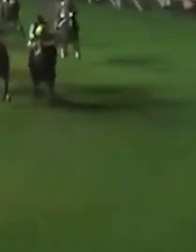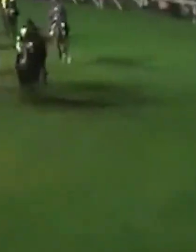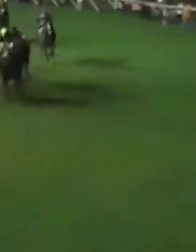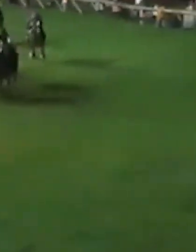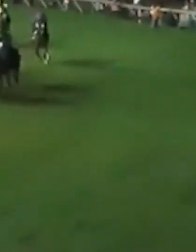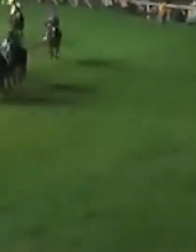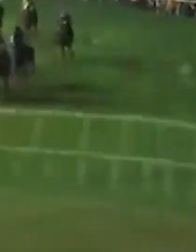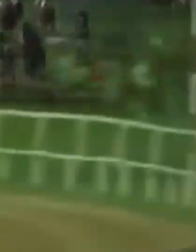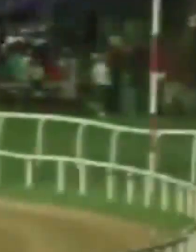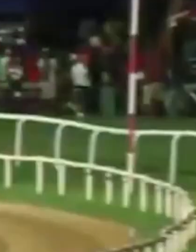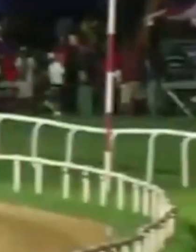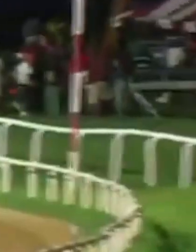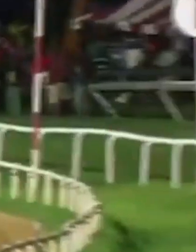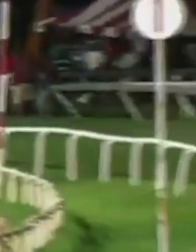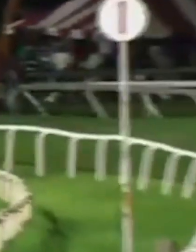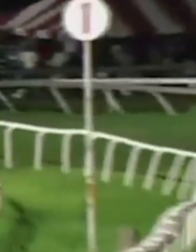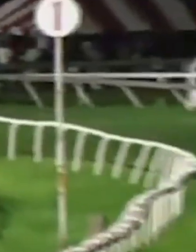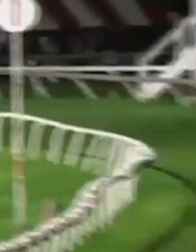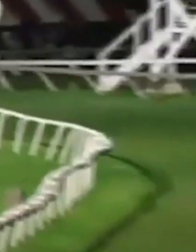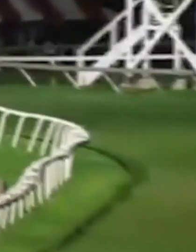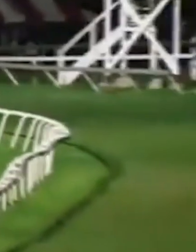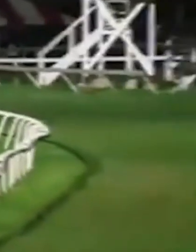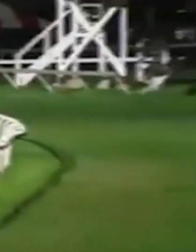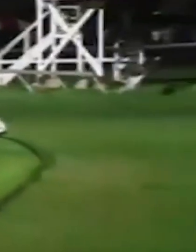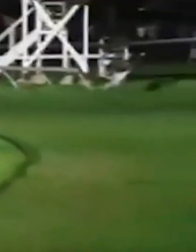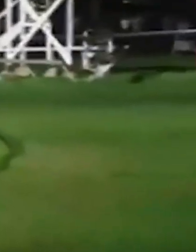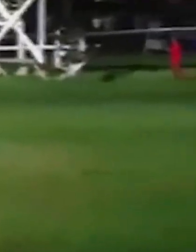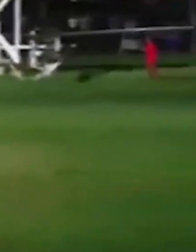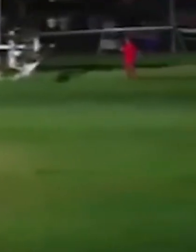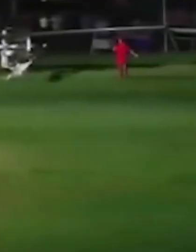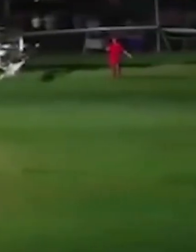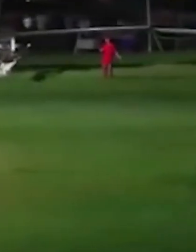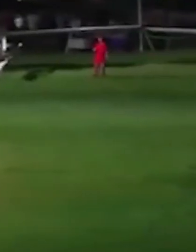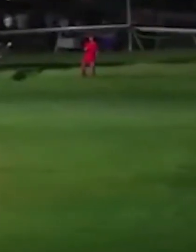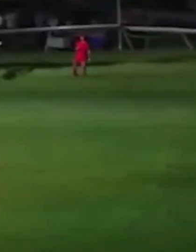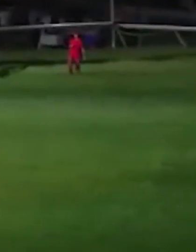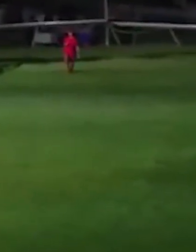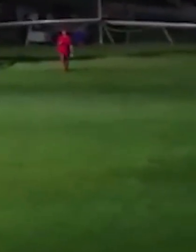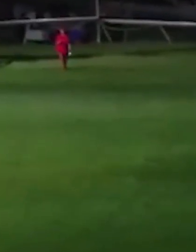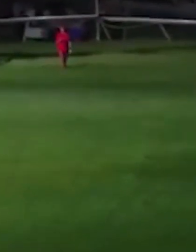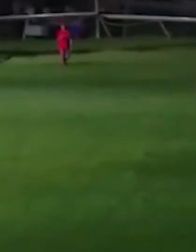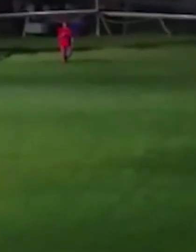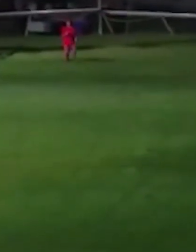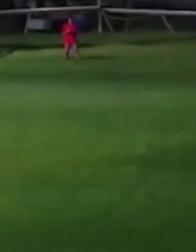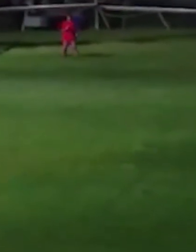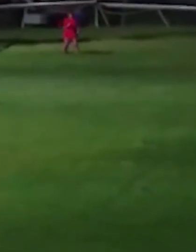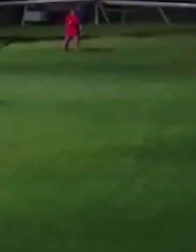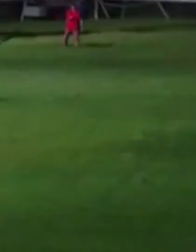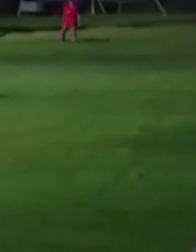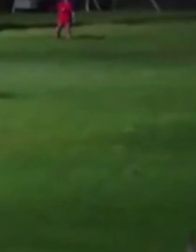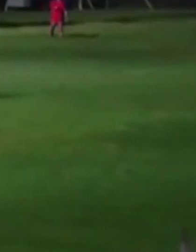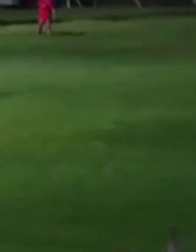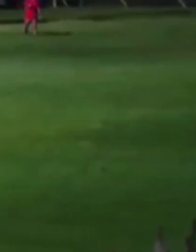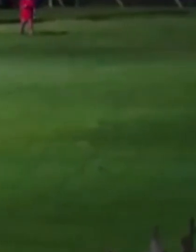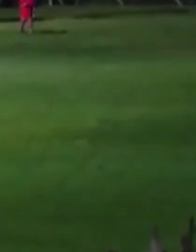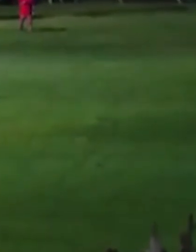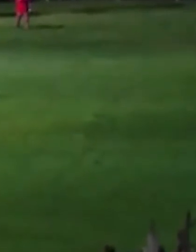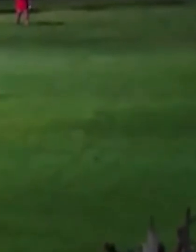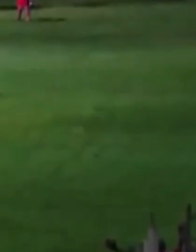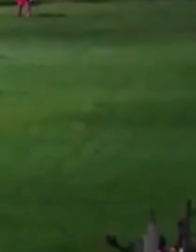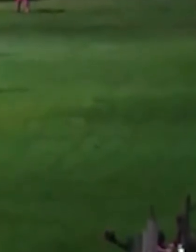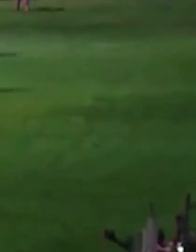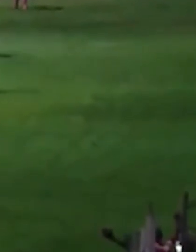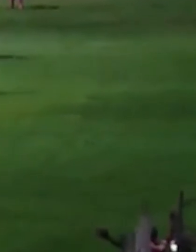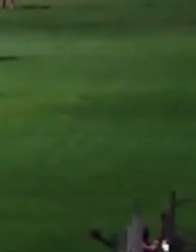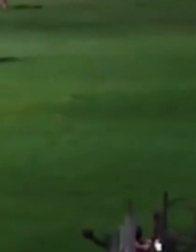on. Mandarin Oriental is also trying to close. There are no more turns in the Derby, and